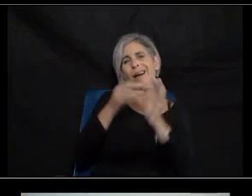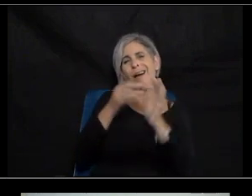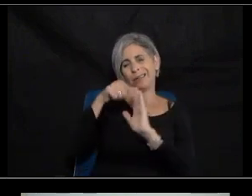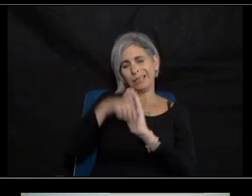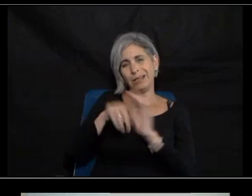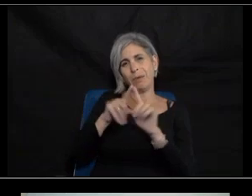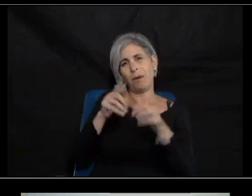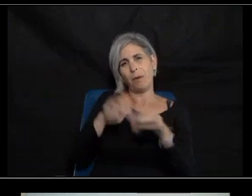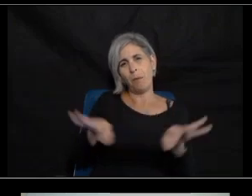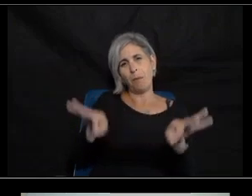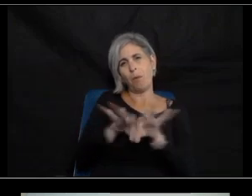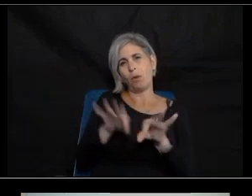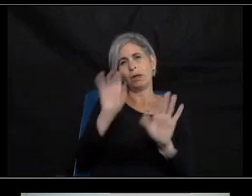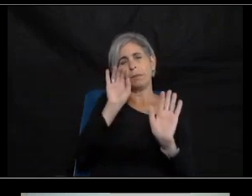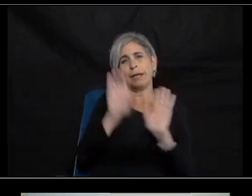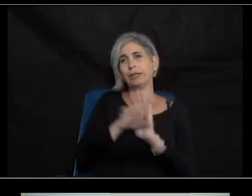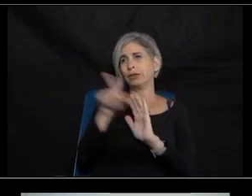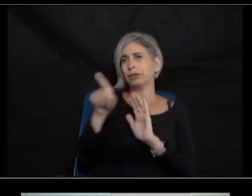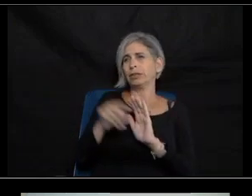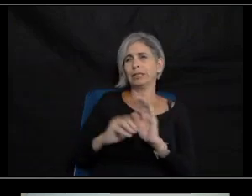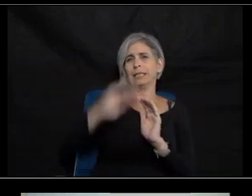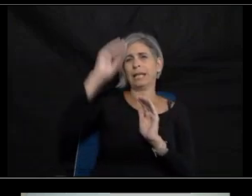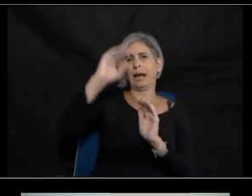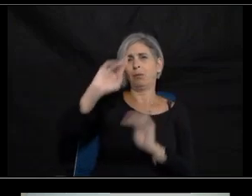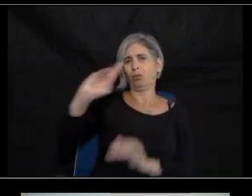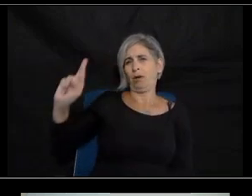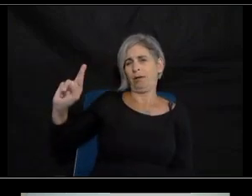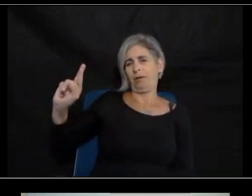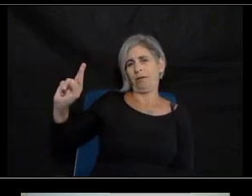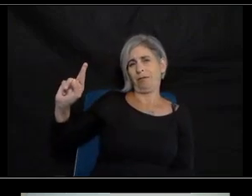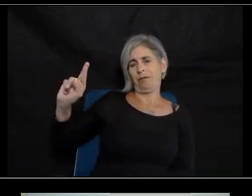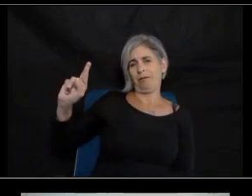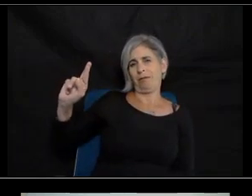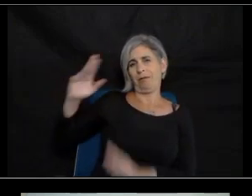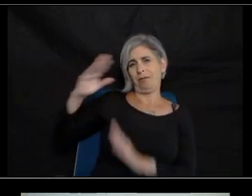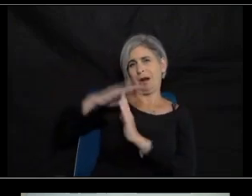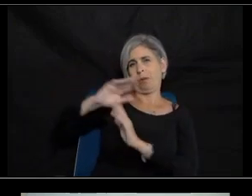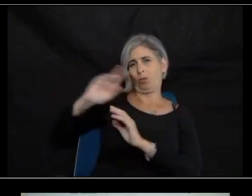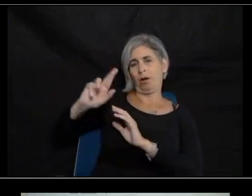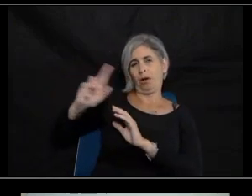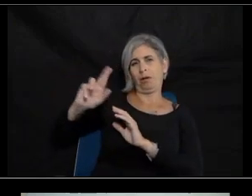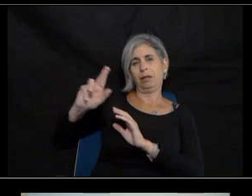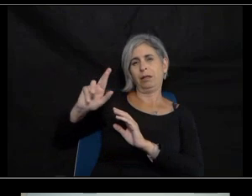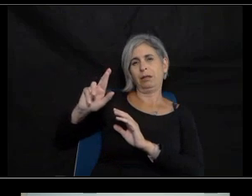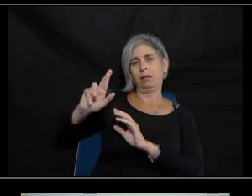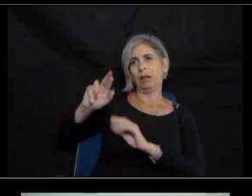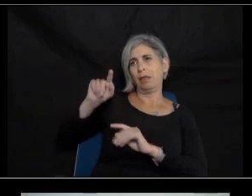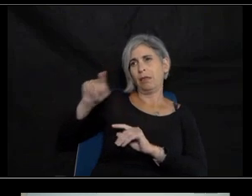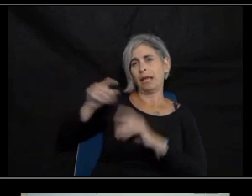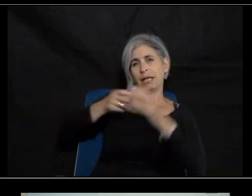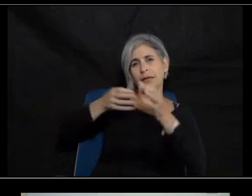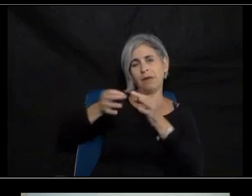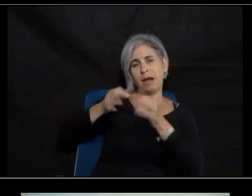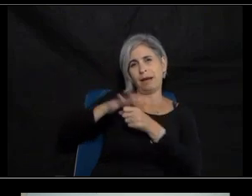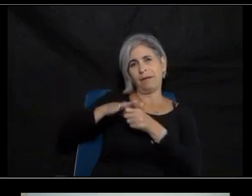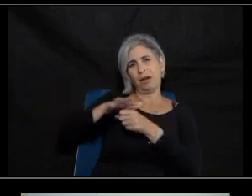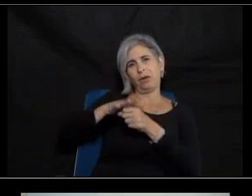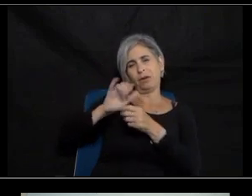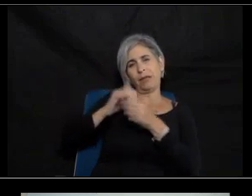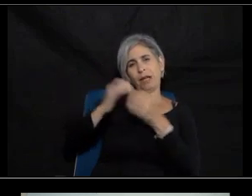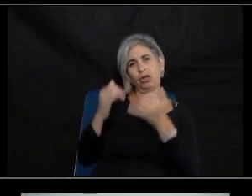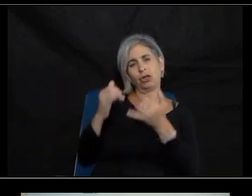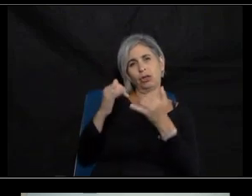important image here is the one on the top right. Potential planting areas are defined as areas that are